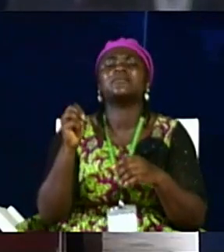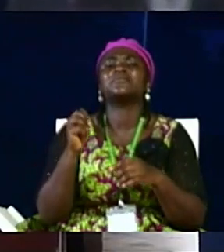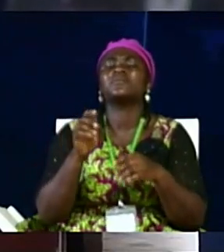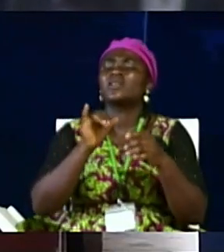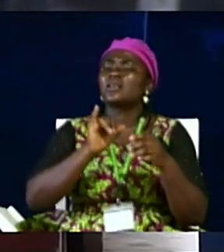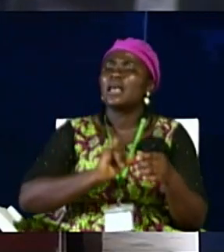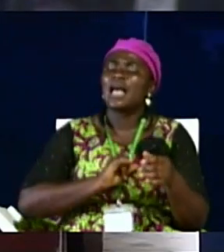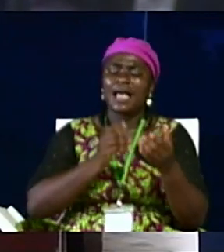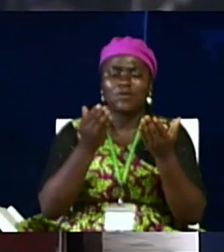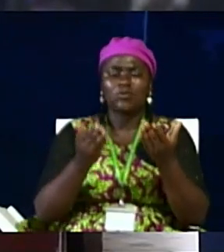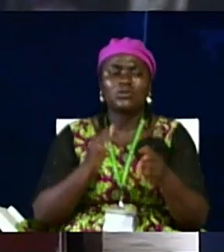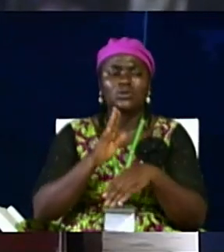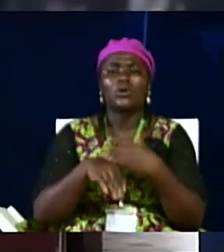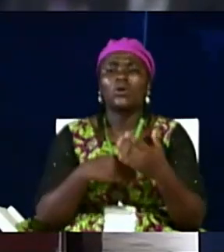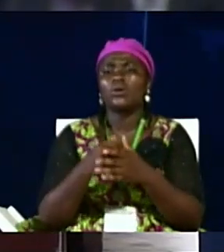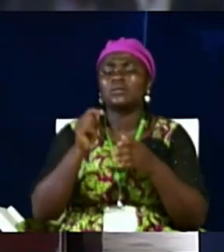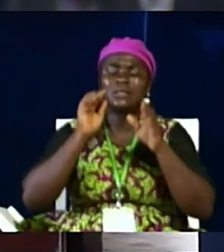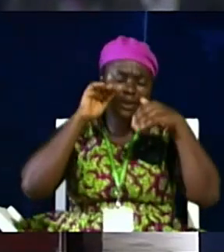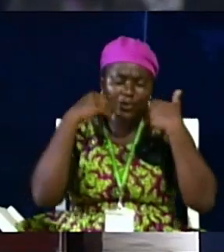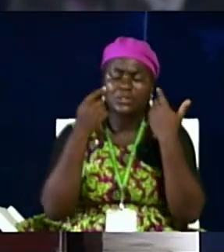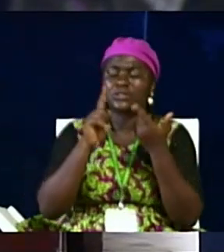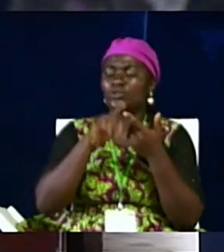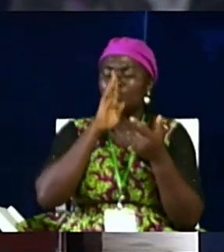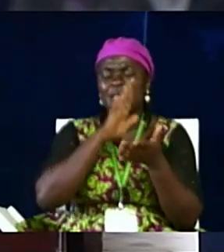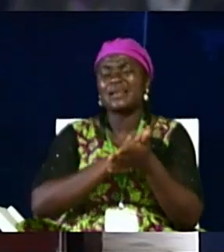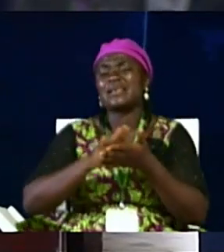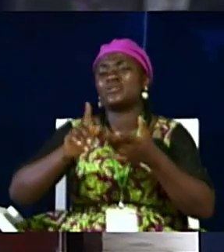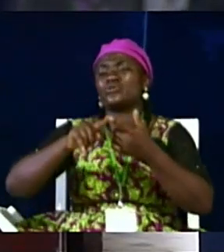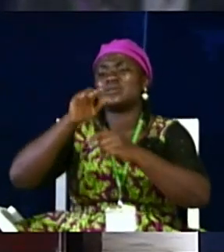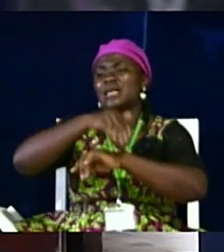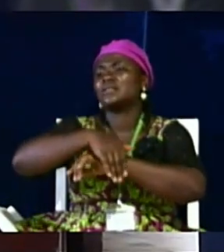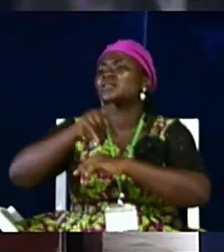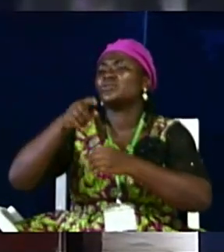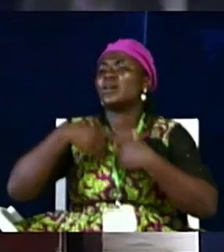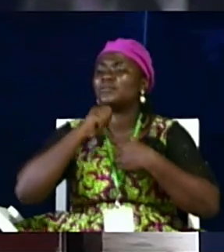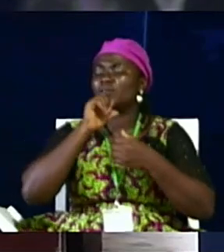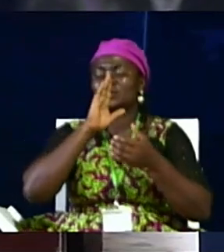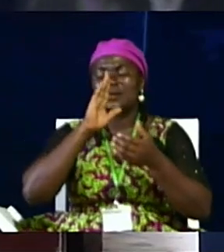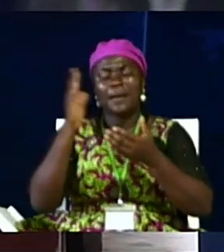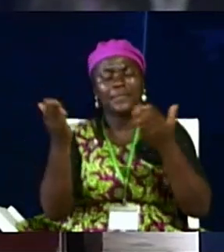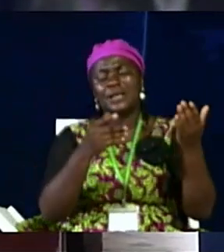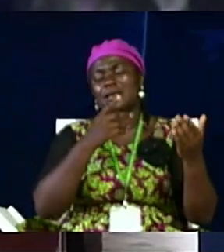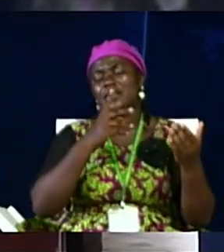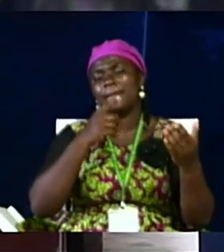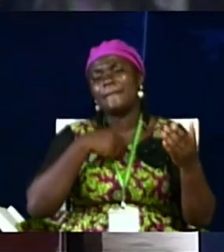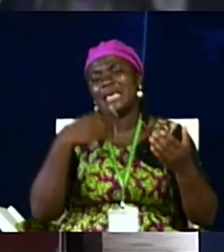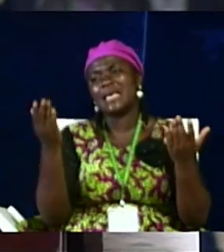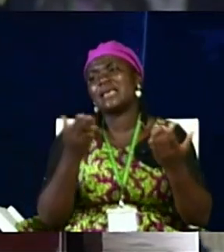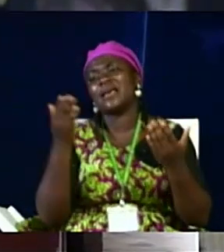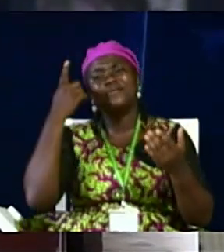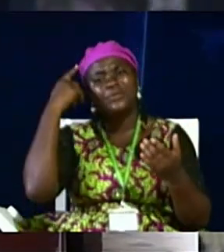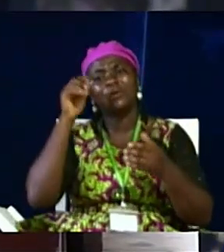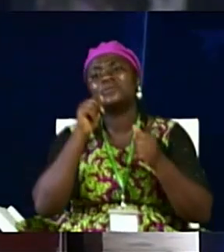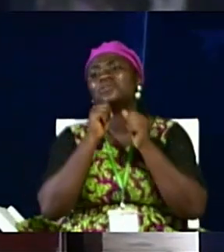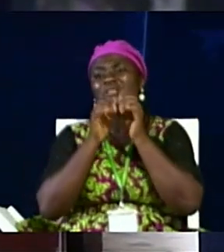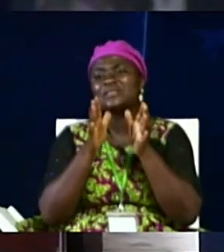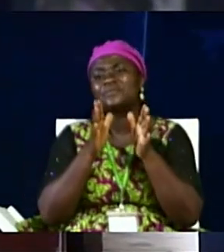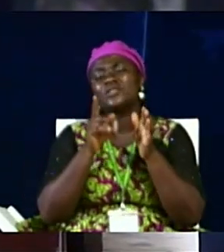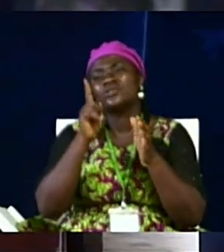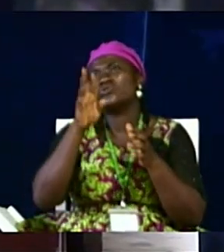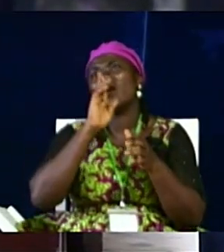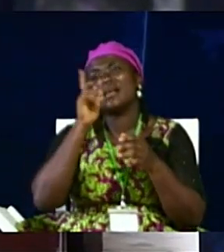these reproaches to be raised tonight. You have not brought me to listen to this message for nothing. You have a